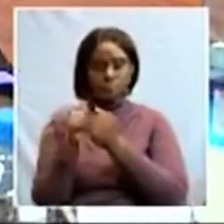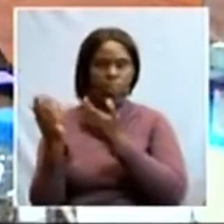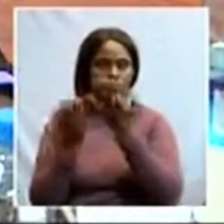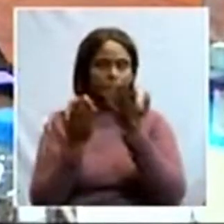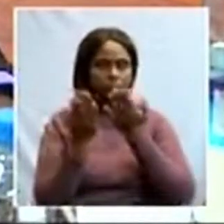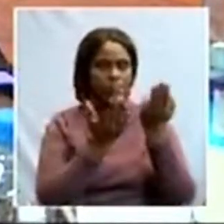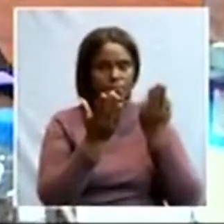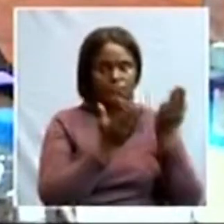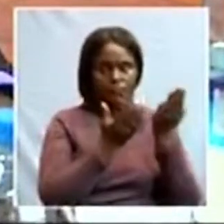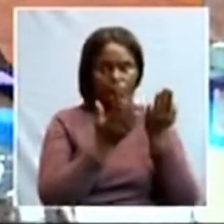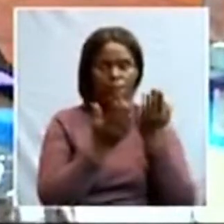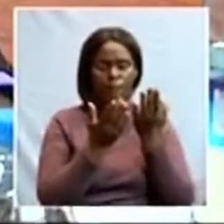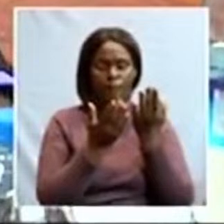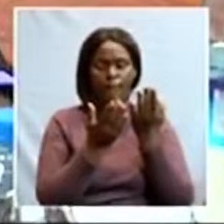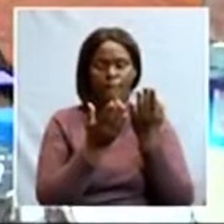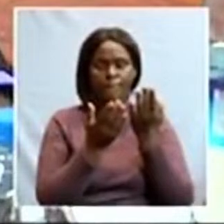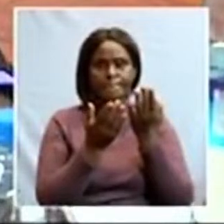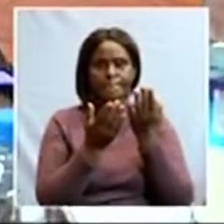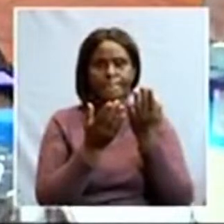services.